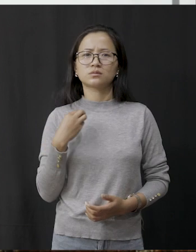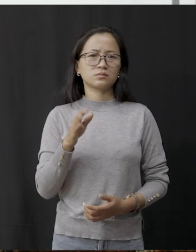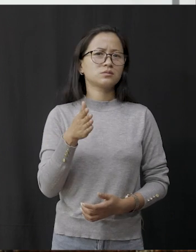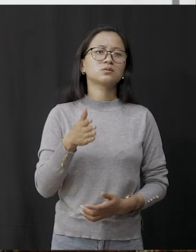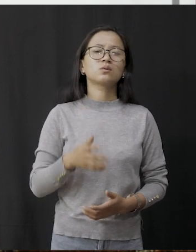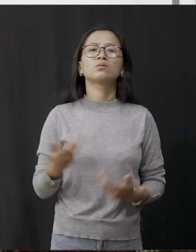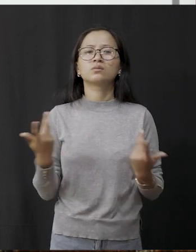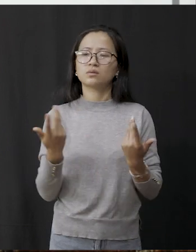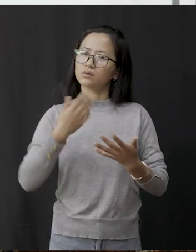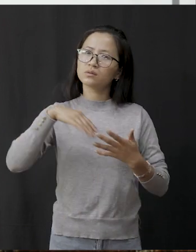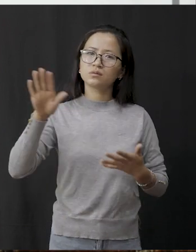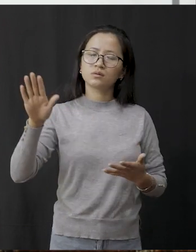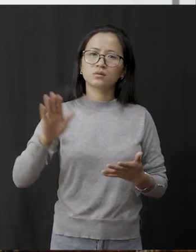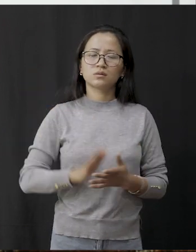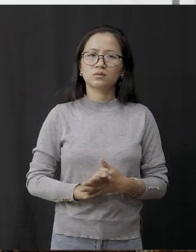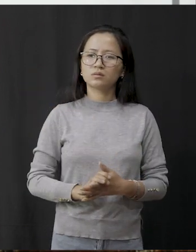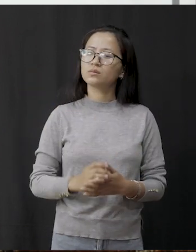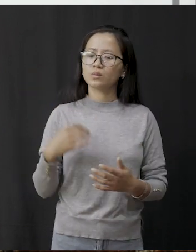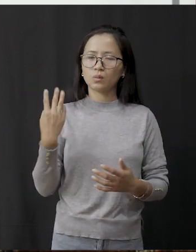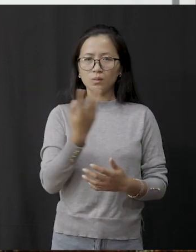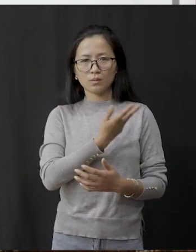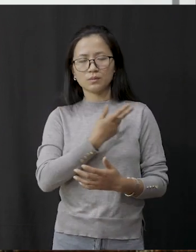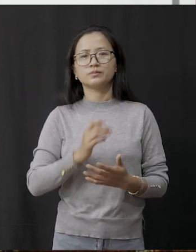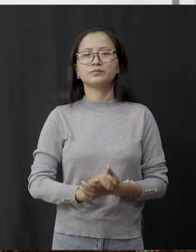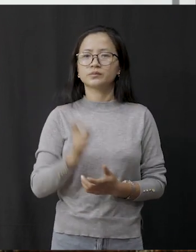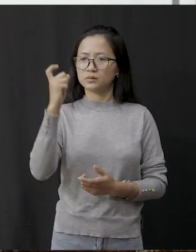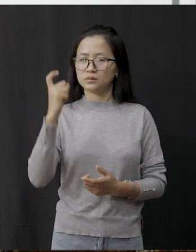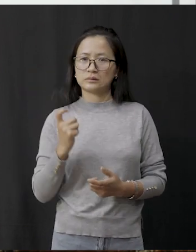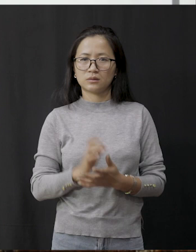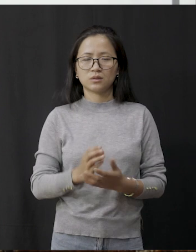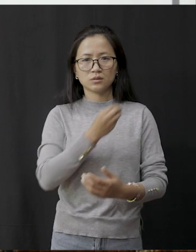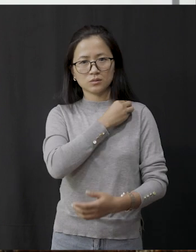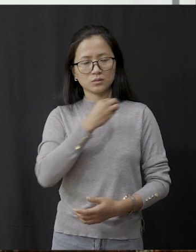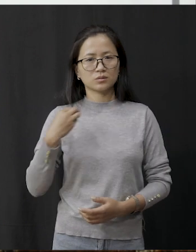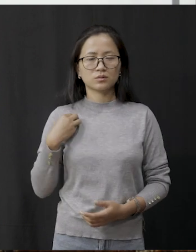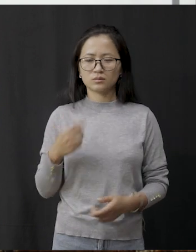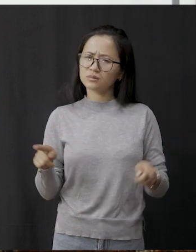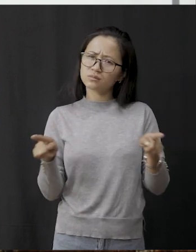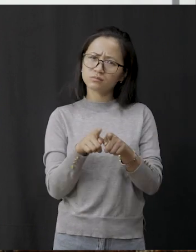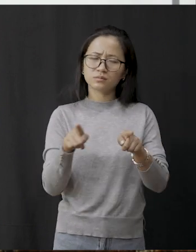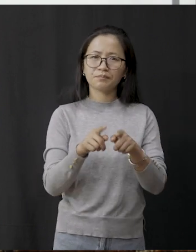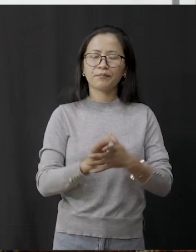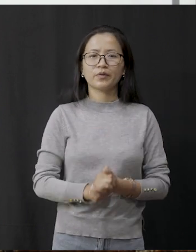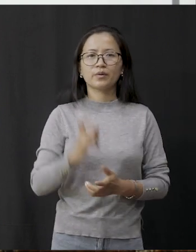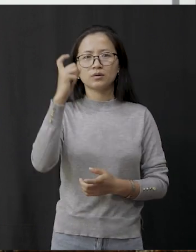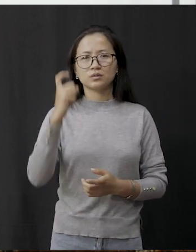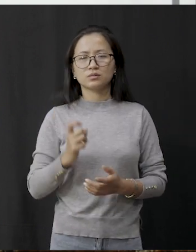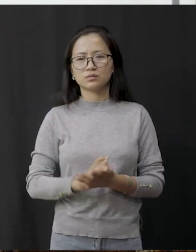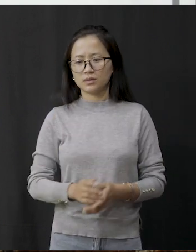go? So we need doctors, right? Just like that, students, we